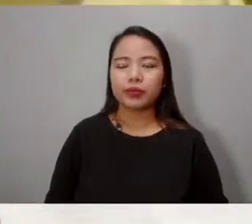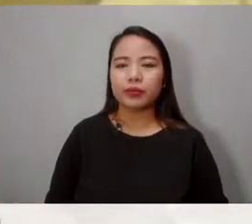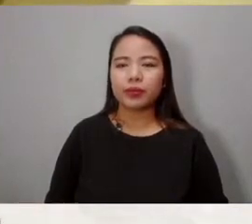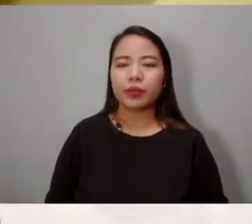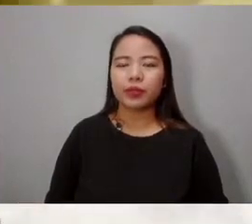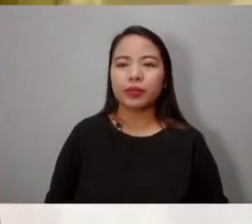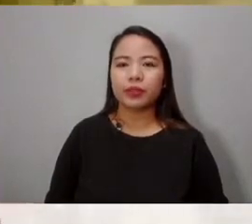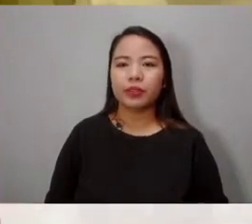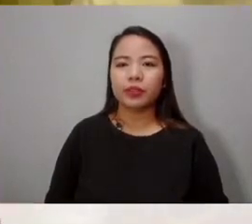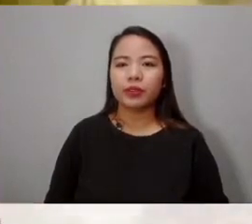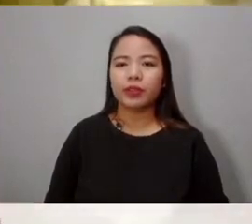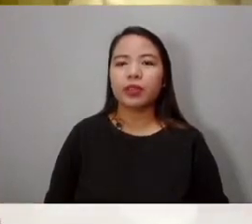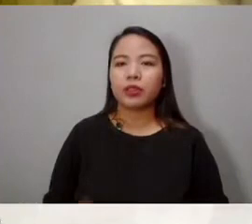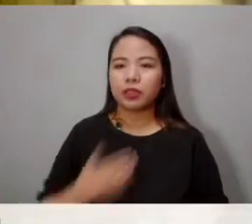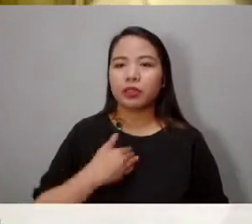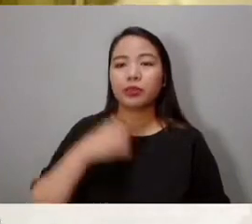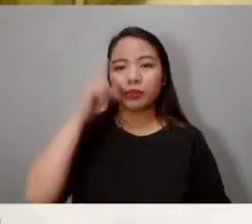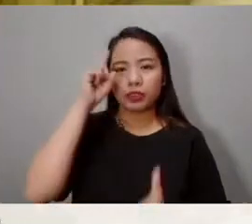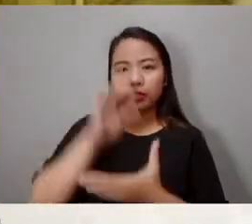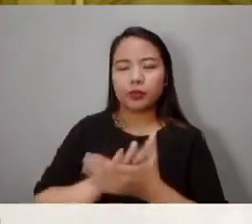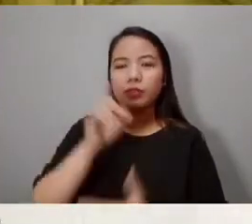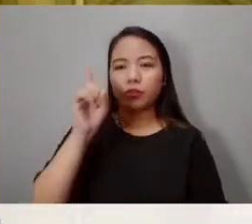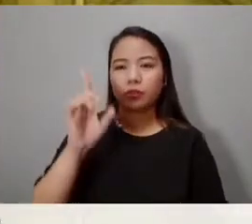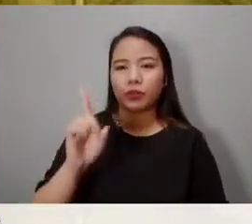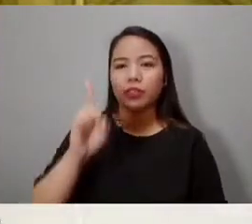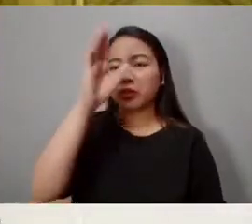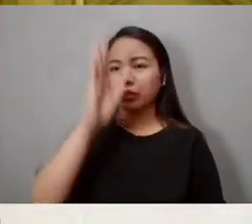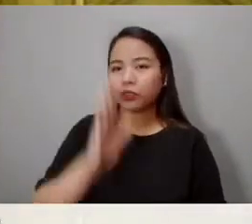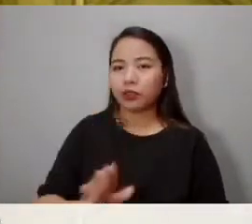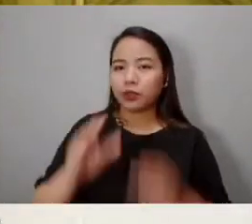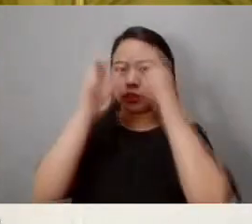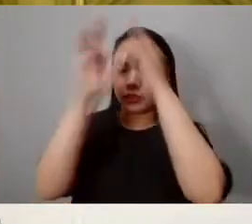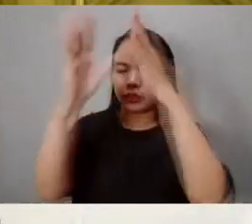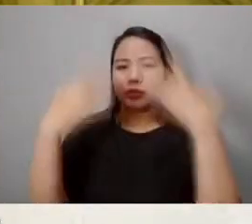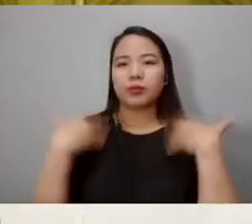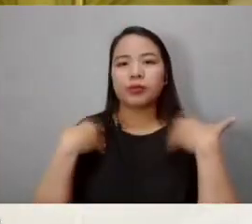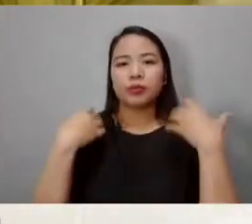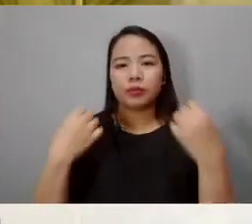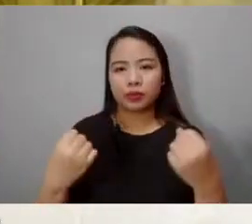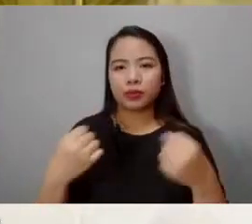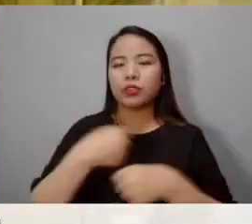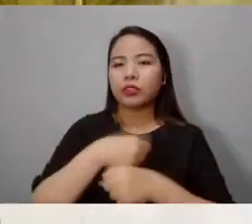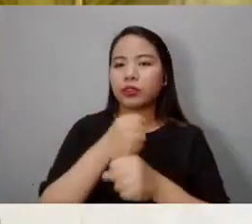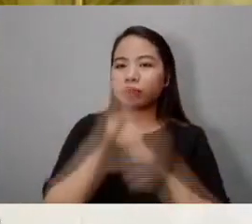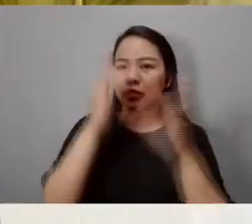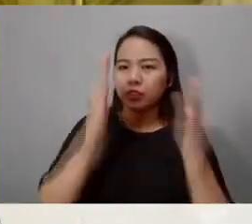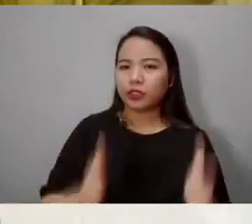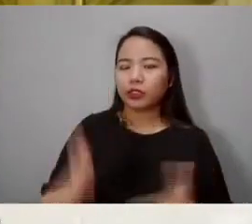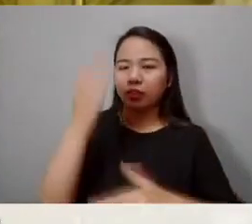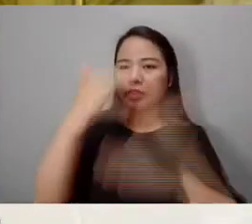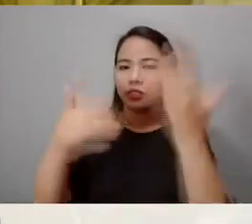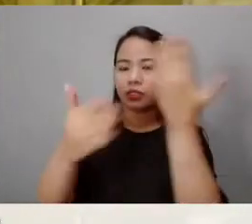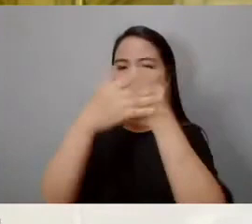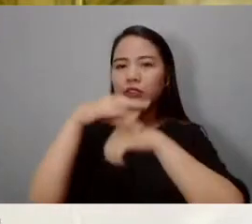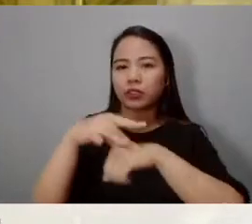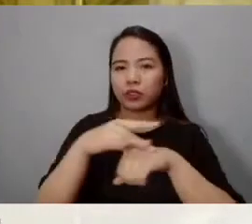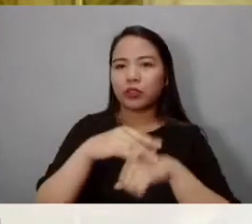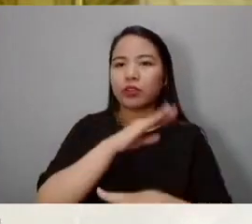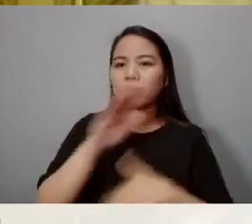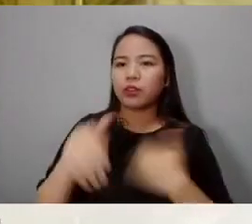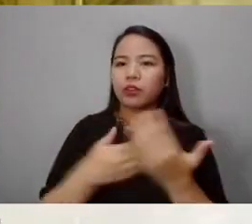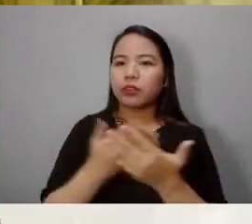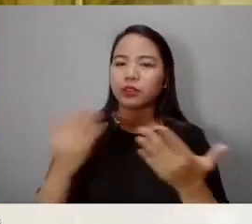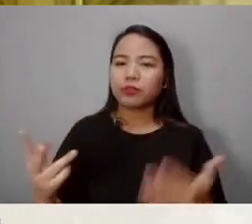I believe in one God, the Father Almighty, maker of heaven and earth, of all things visible